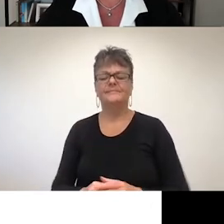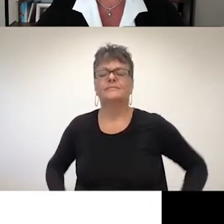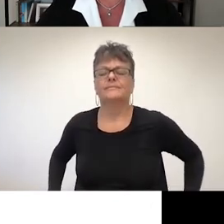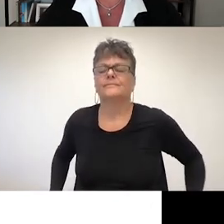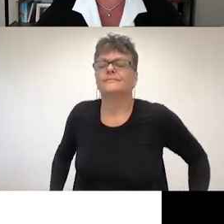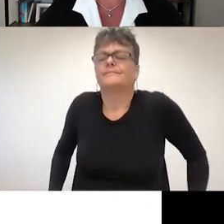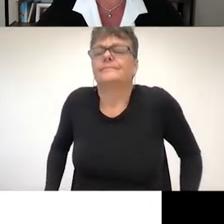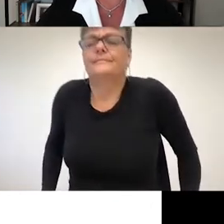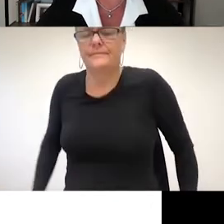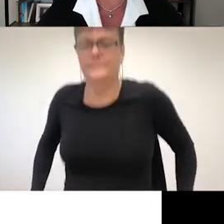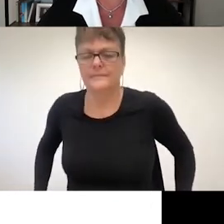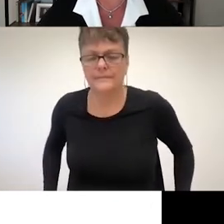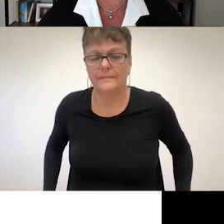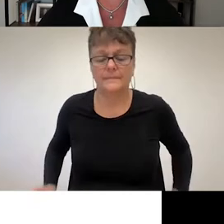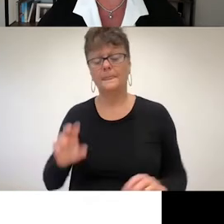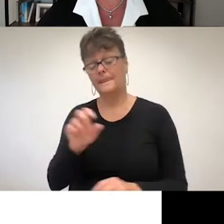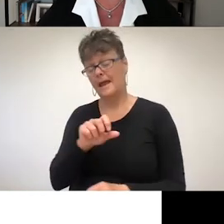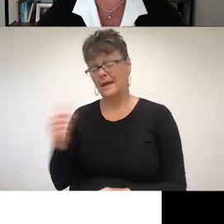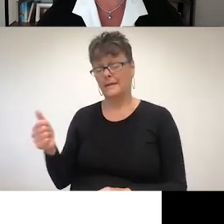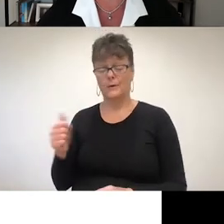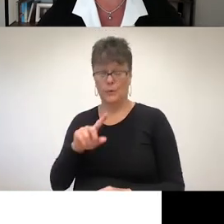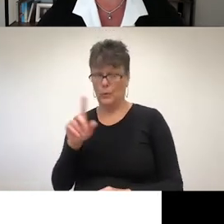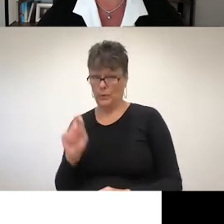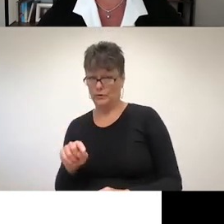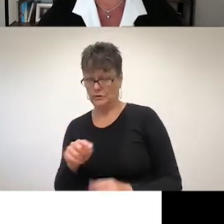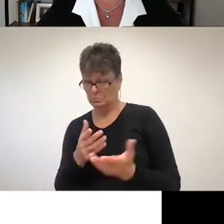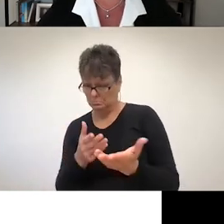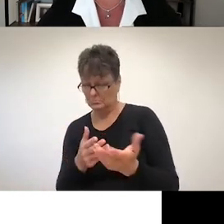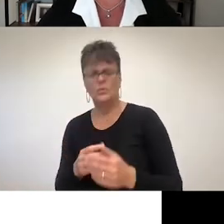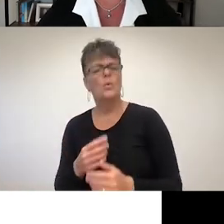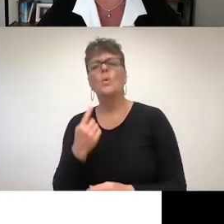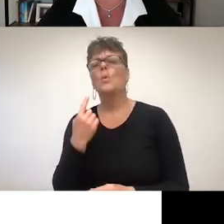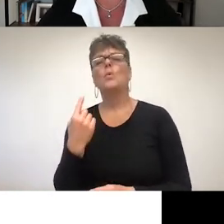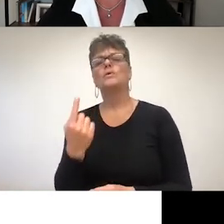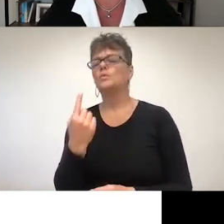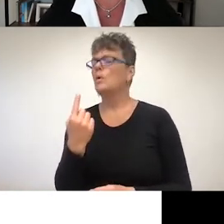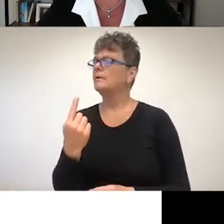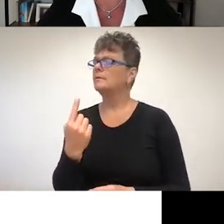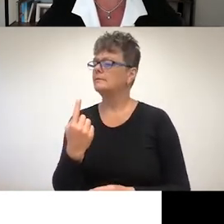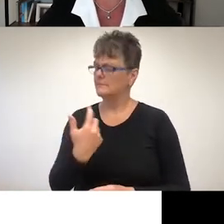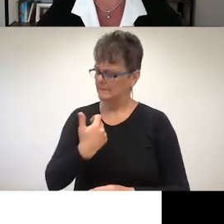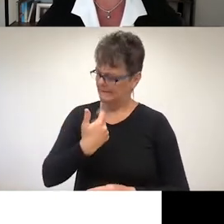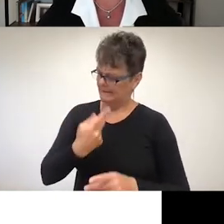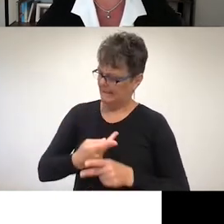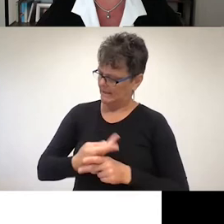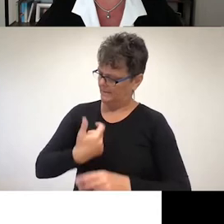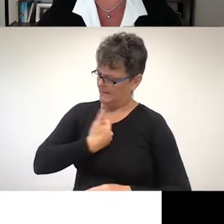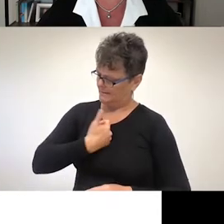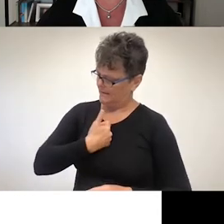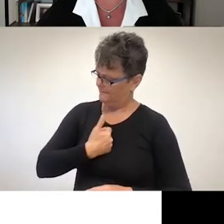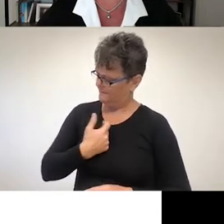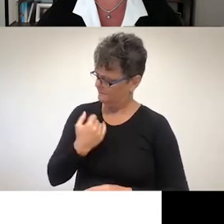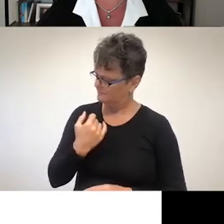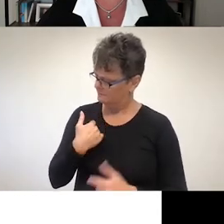question that I have for you as you ask yourself, what is one self-care strategy that you're using? If you would like to put that into the